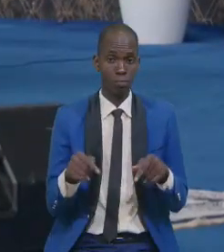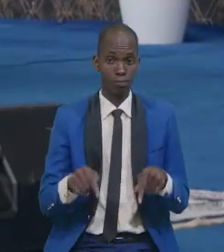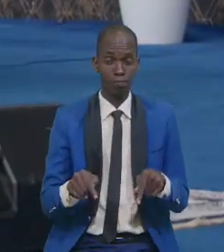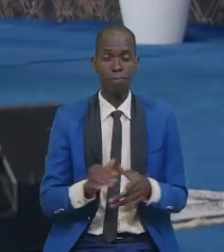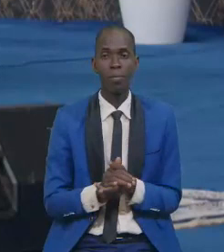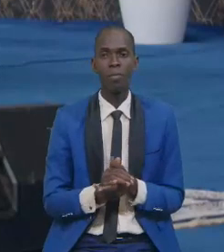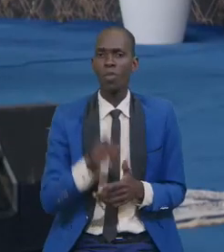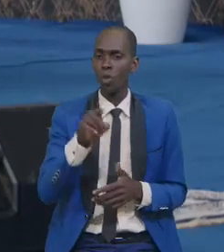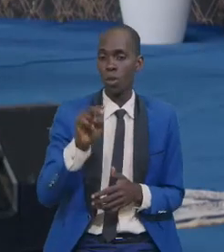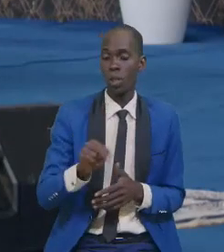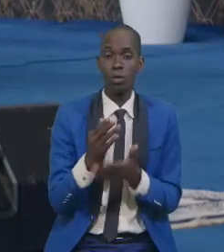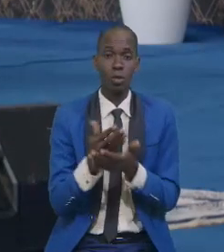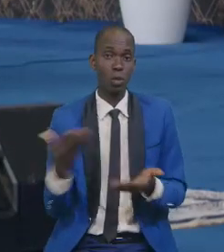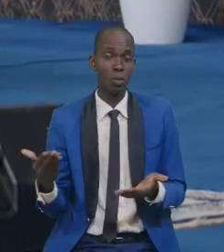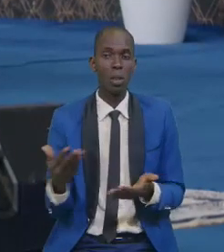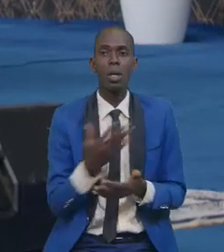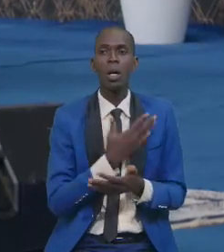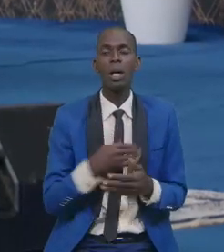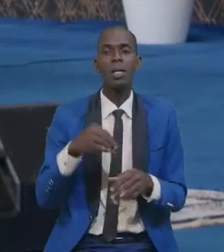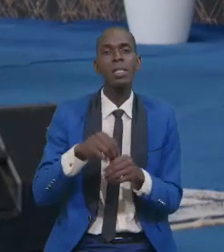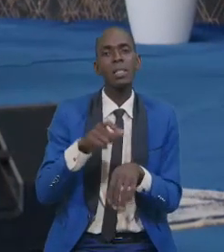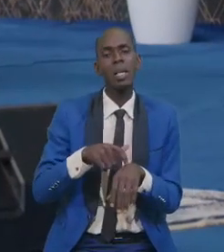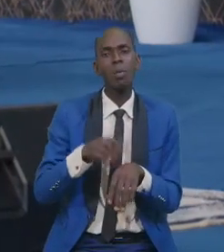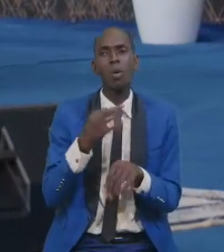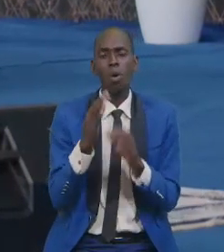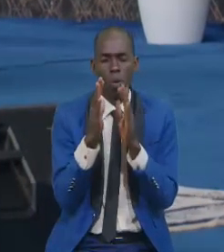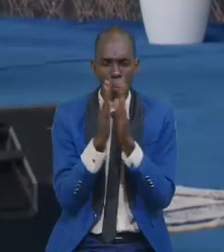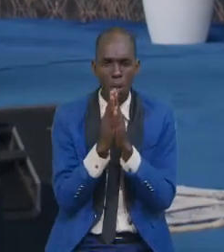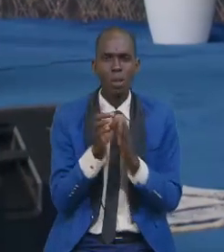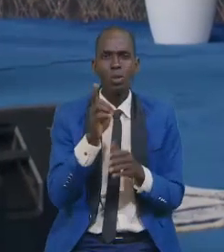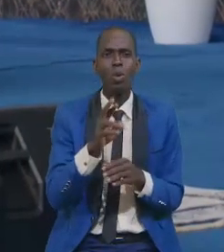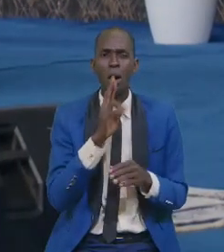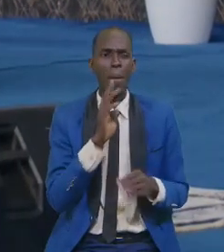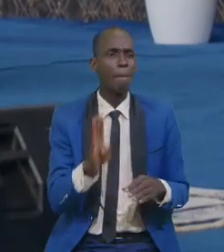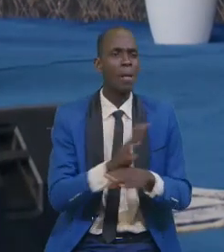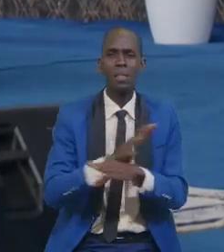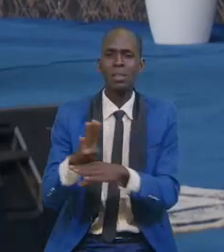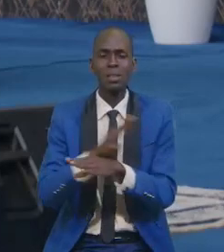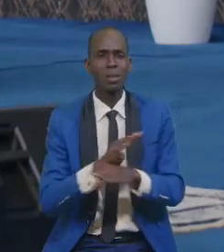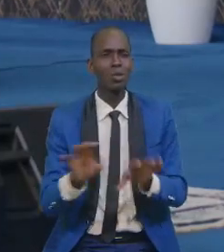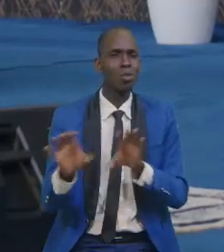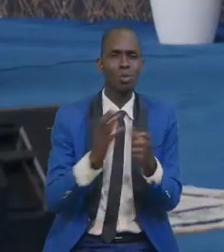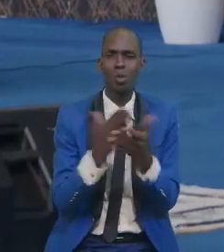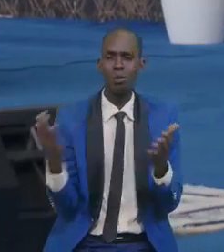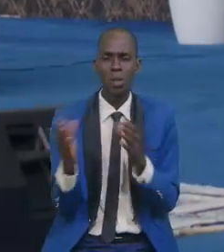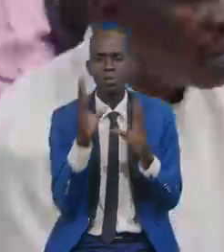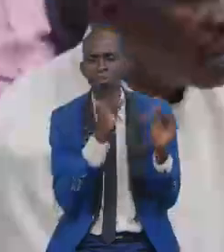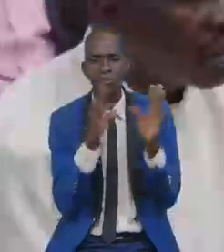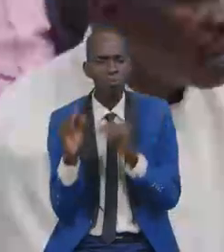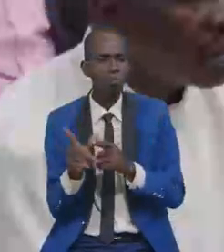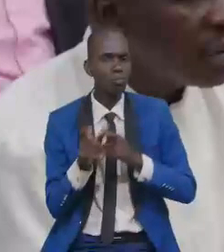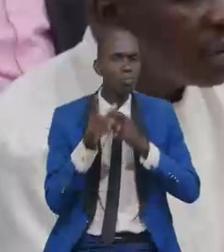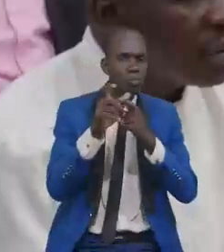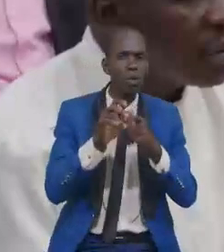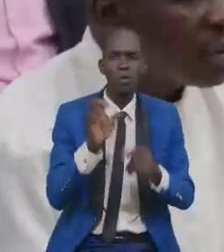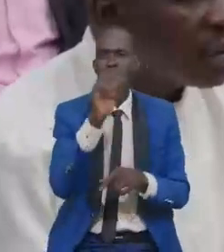something? And during the time of prayer, you're busy here, you're busy there. You're running here, you're running there. Won't you